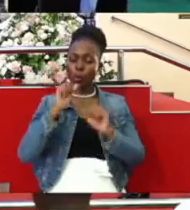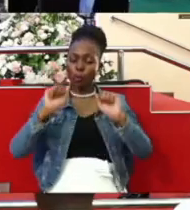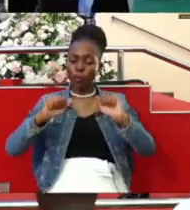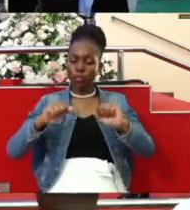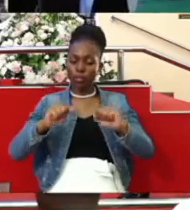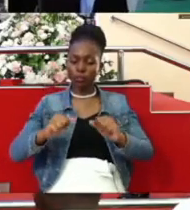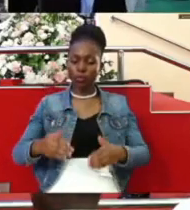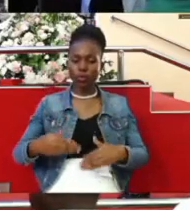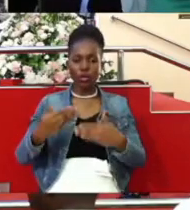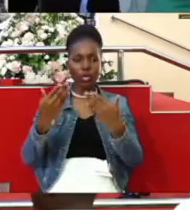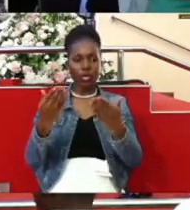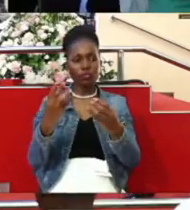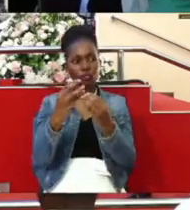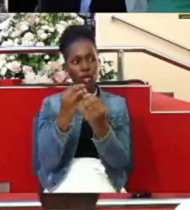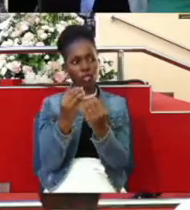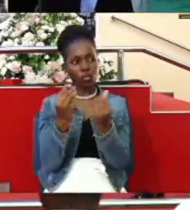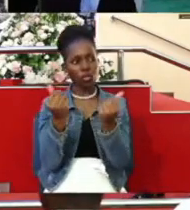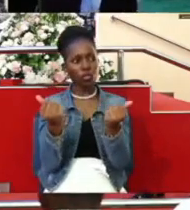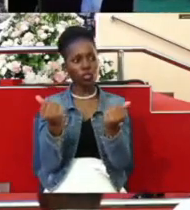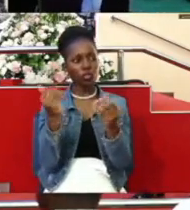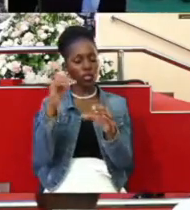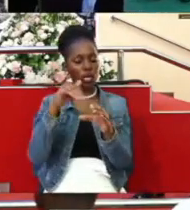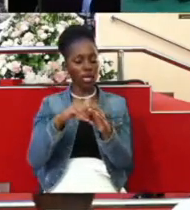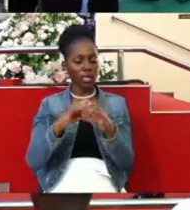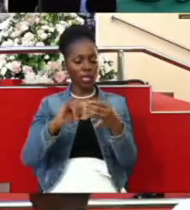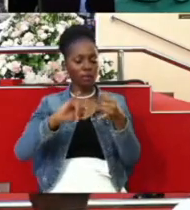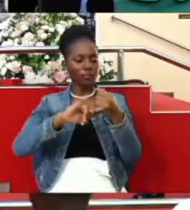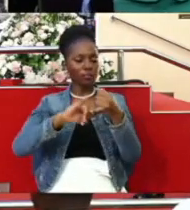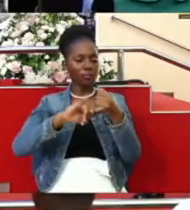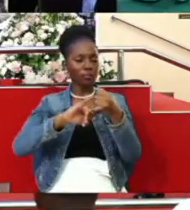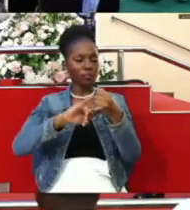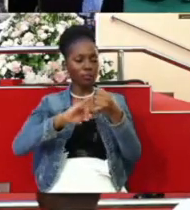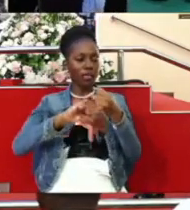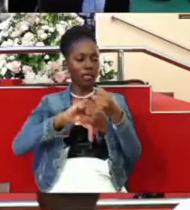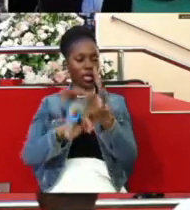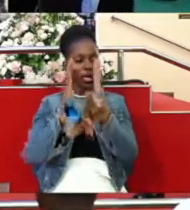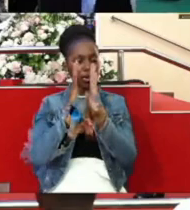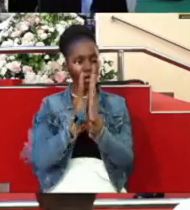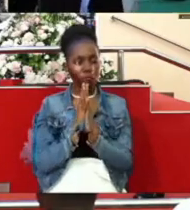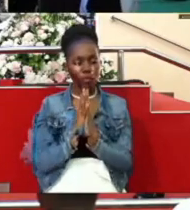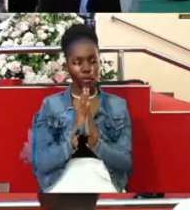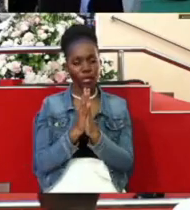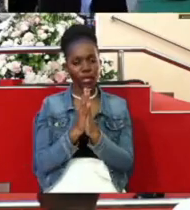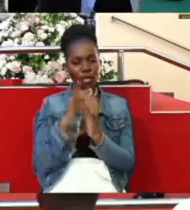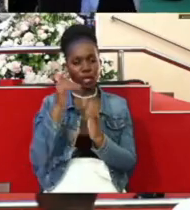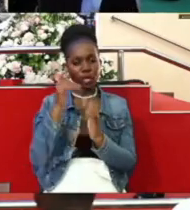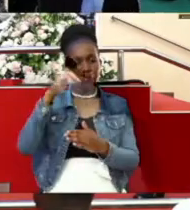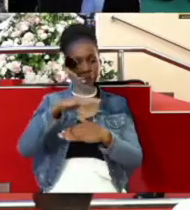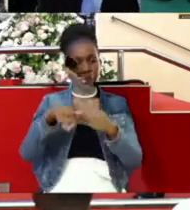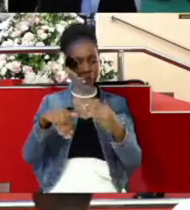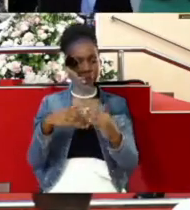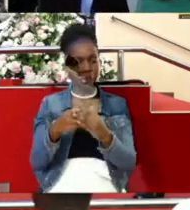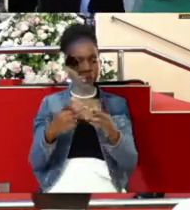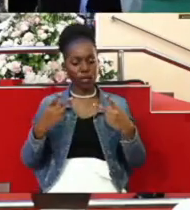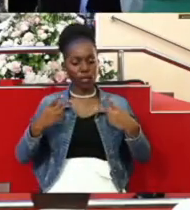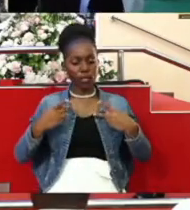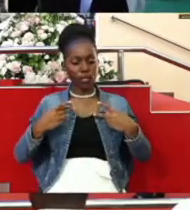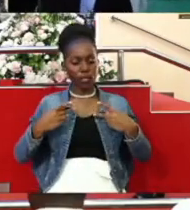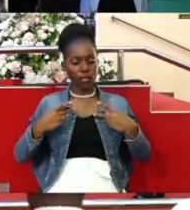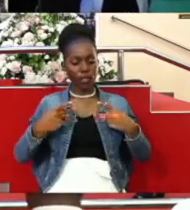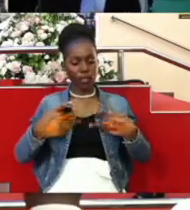ataweza kukupatia suluhu kwenye hiyo ndoa. And I'm praying for such a person. Na ninaombea mtu who is at this